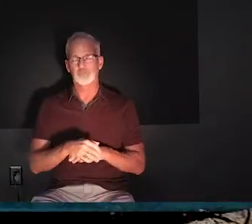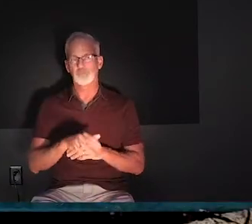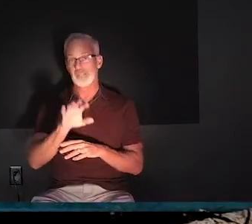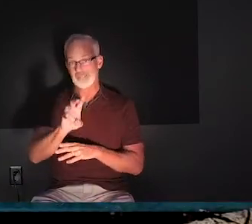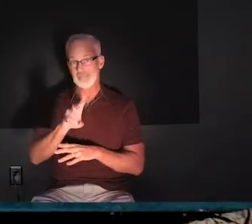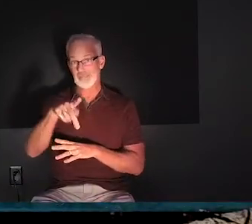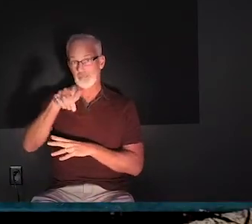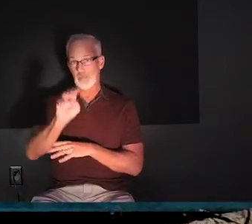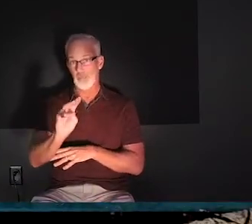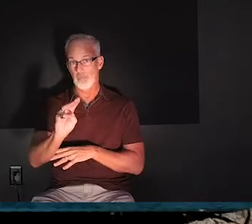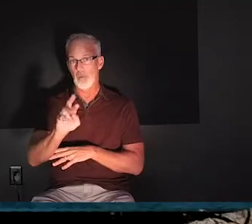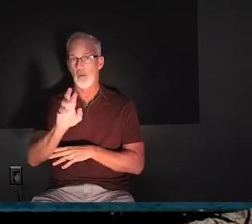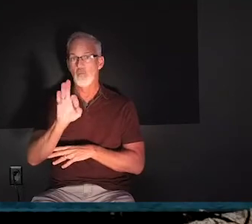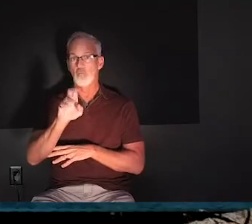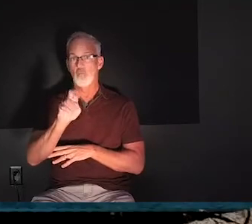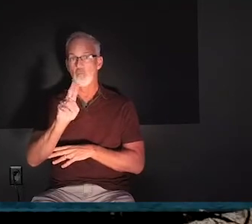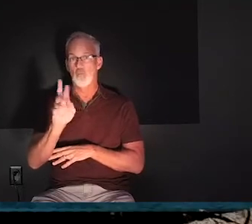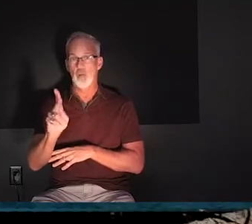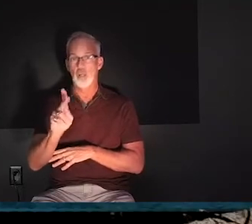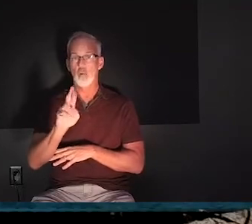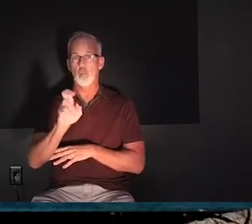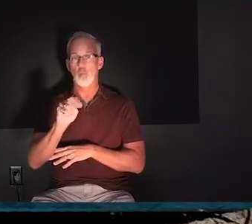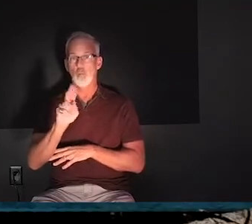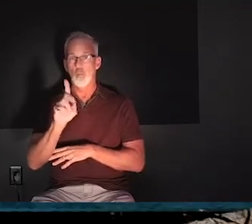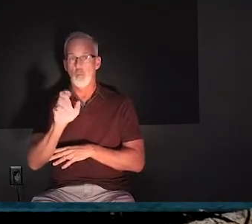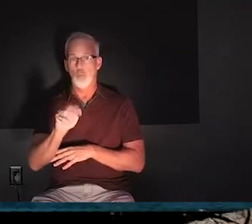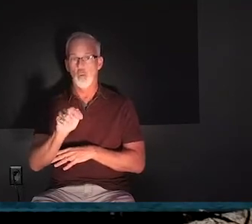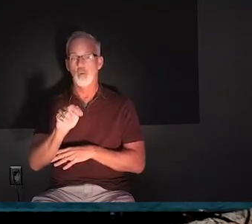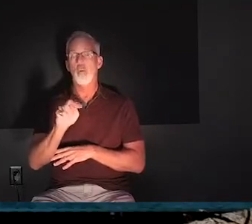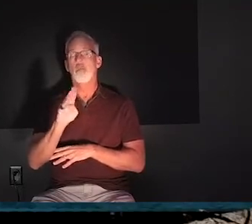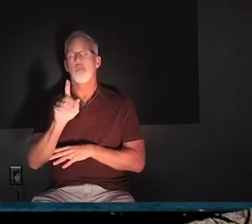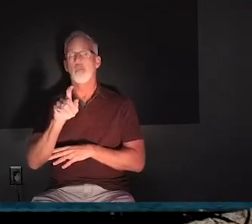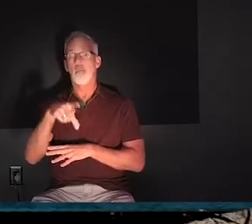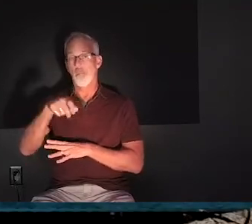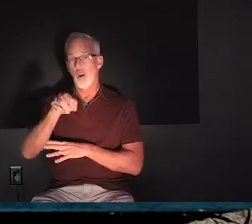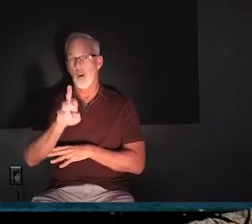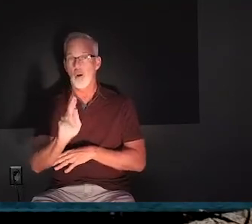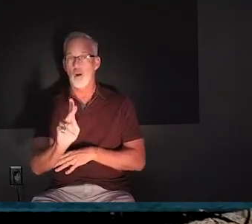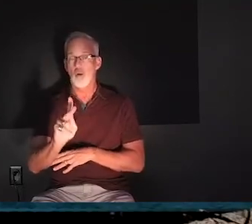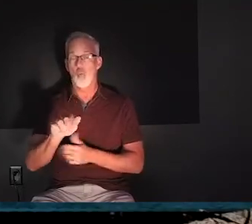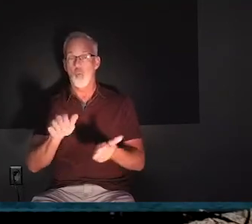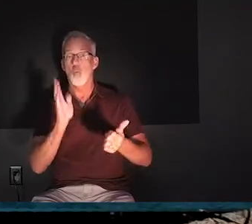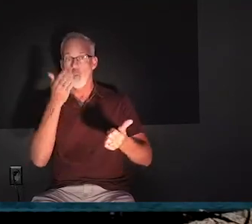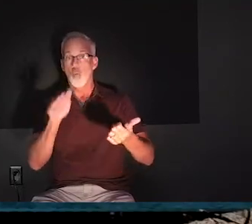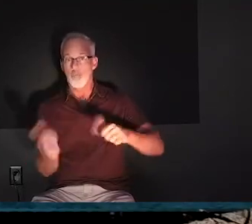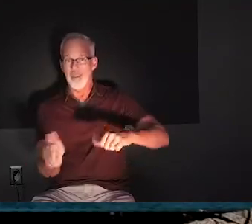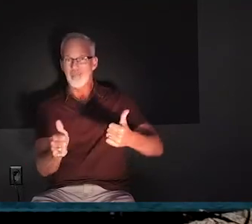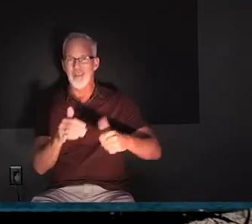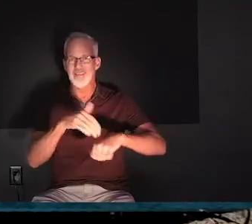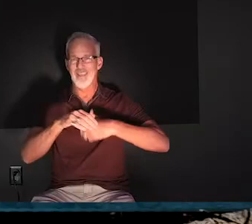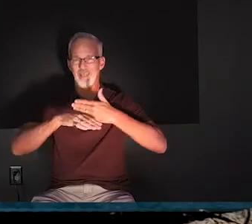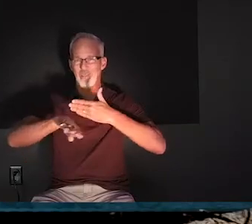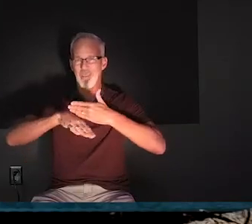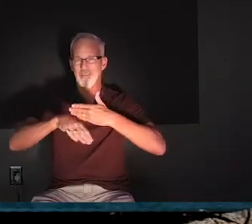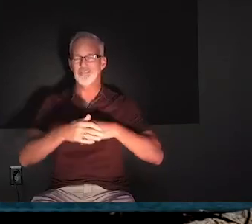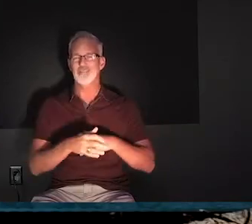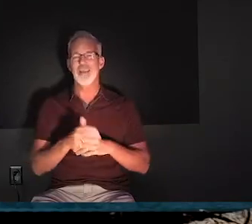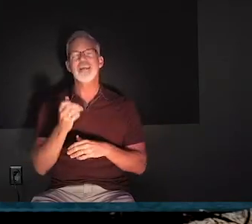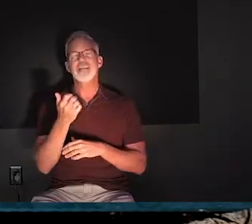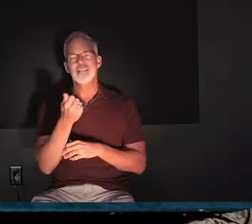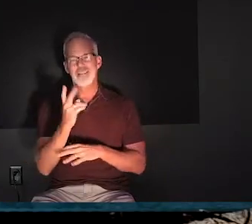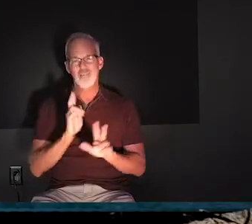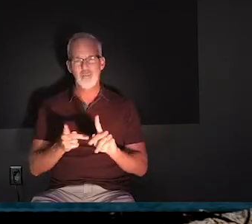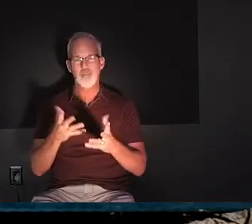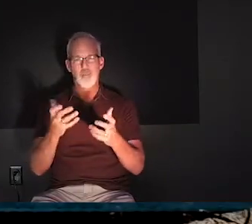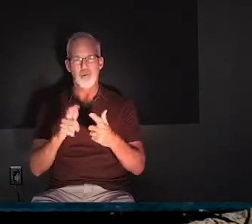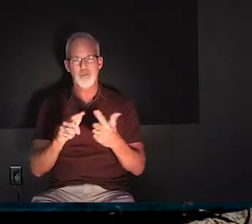p.m. at Frank Rendon Park, we're baptizing at the beach. Several folks are planning to take their next step in